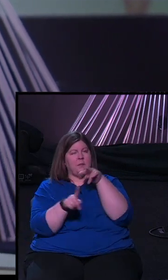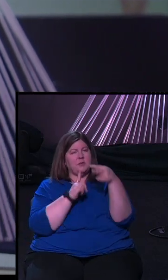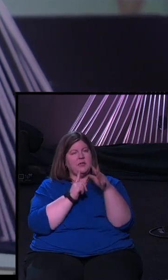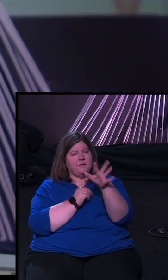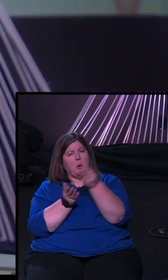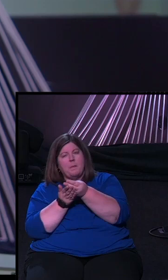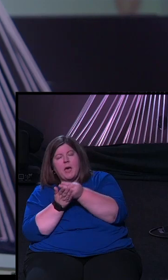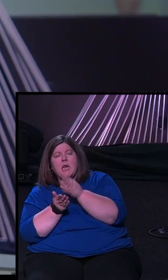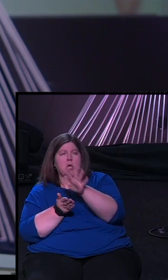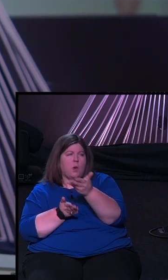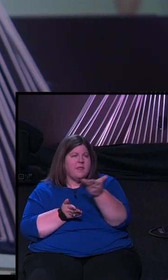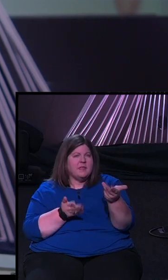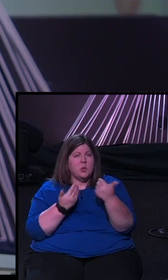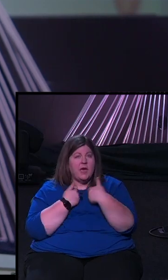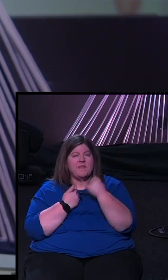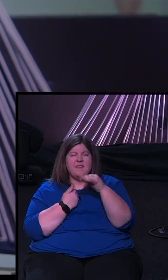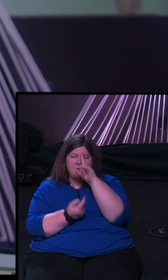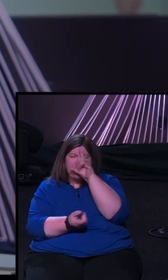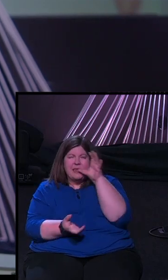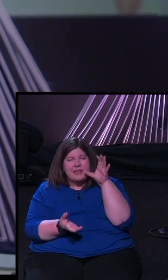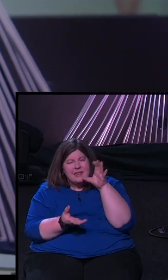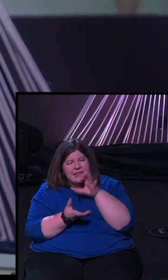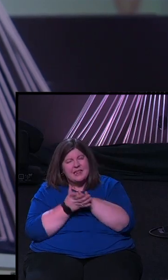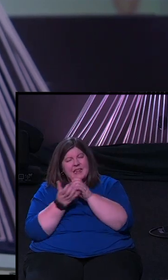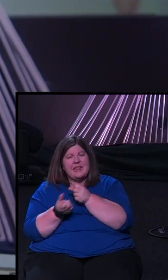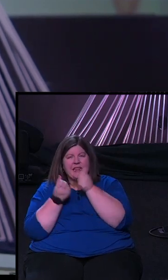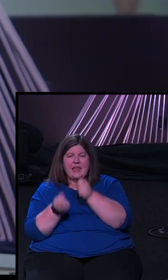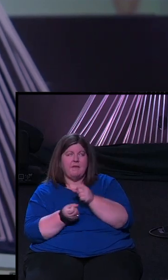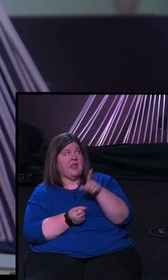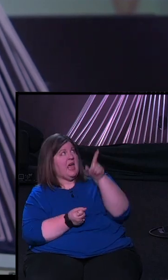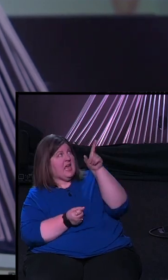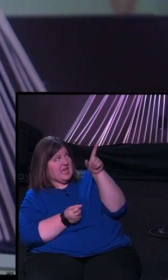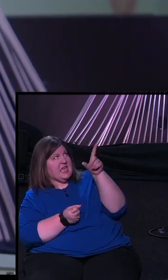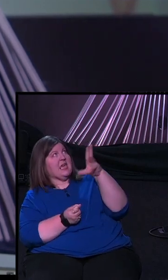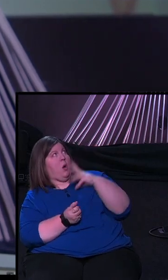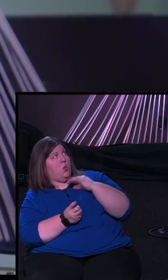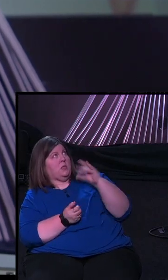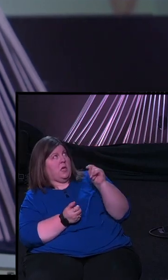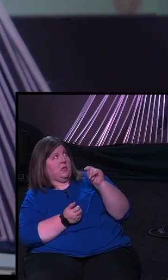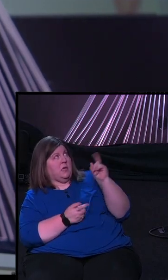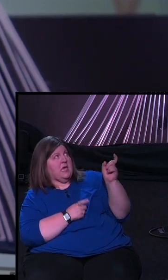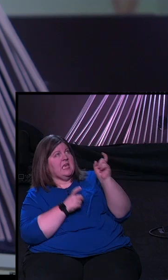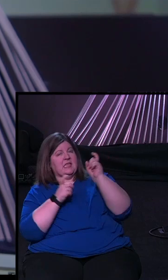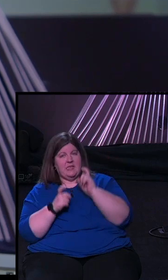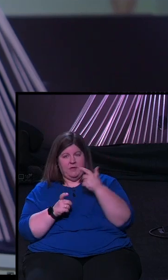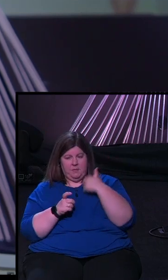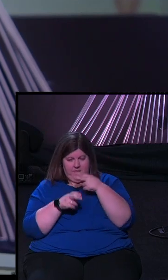truly believed that God owned all of it and has entrusted it to you for a season, for a specific